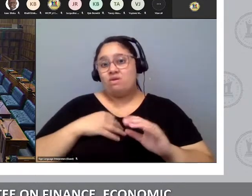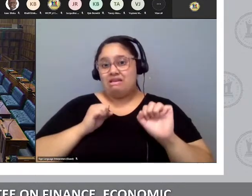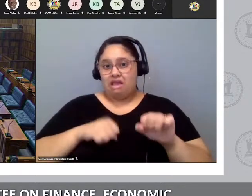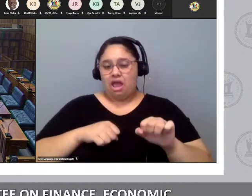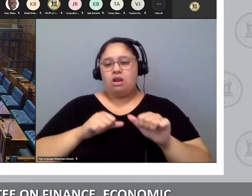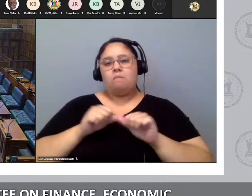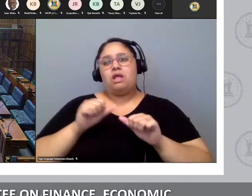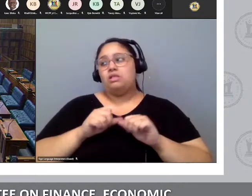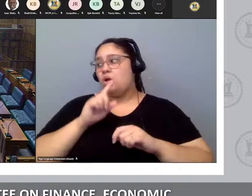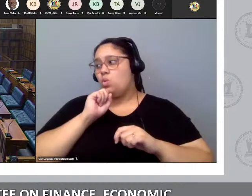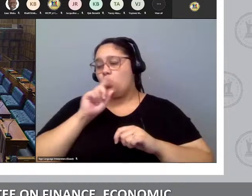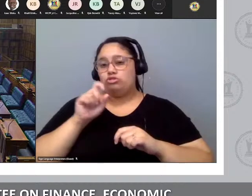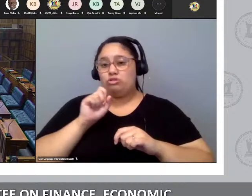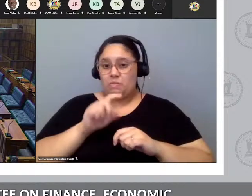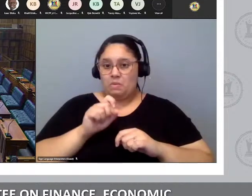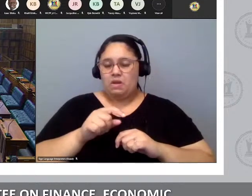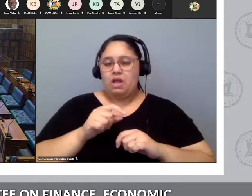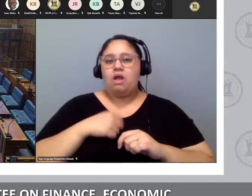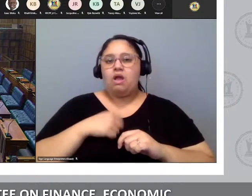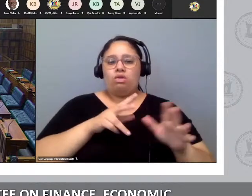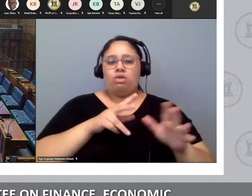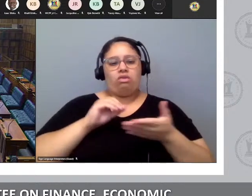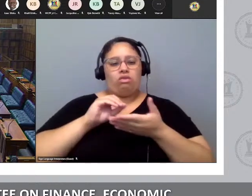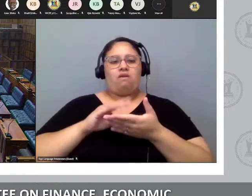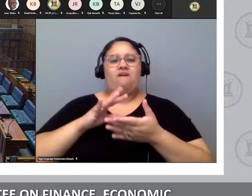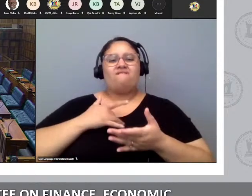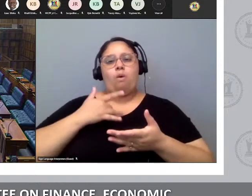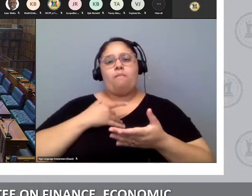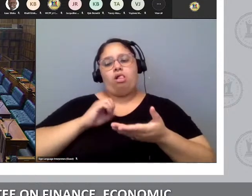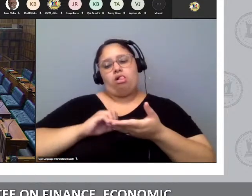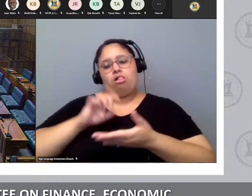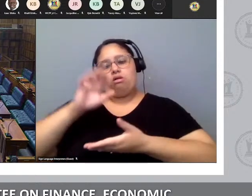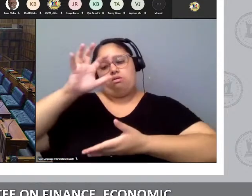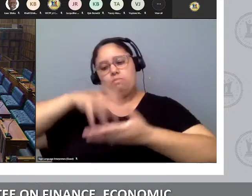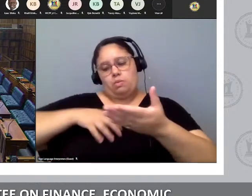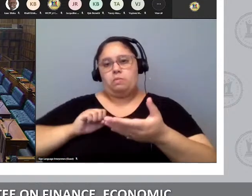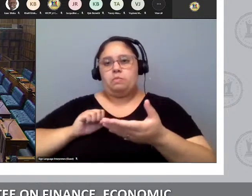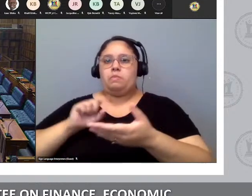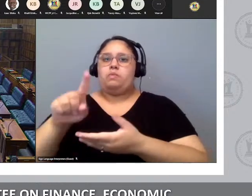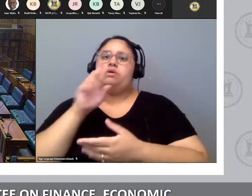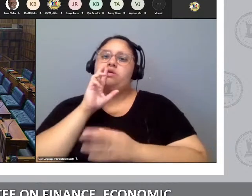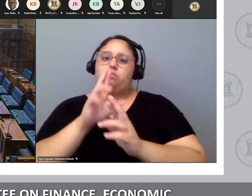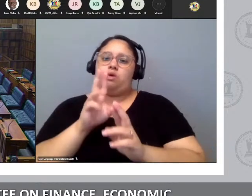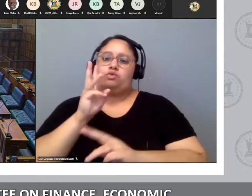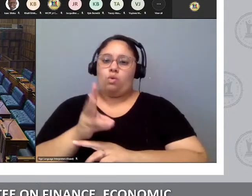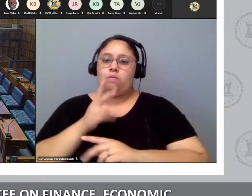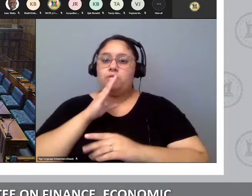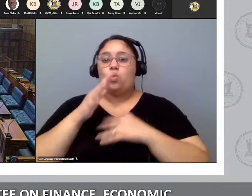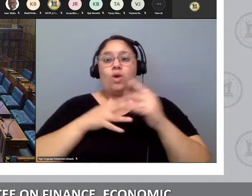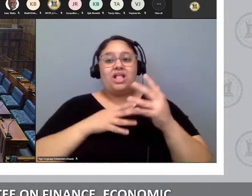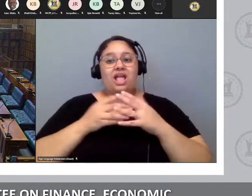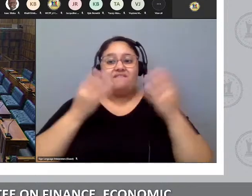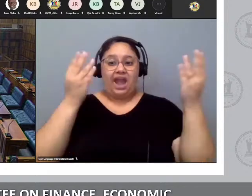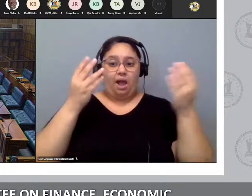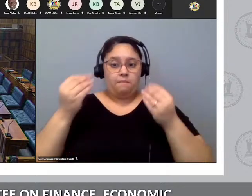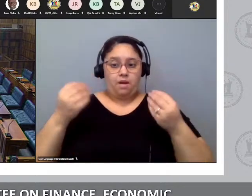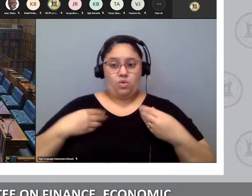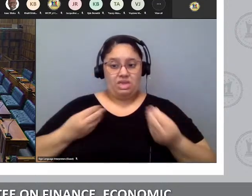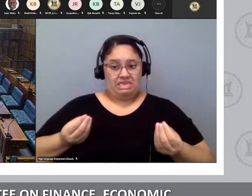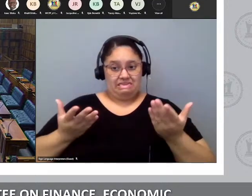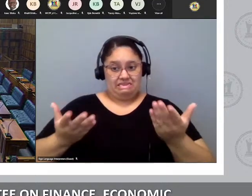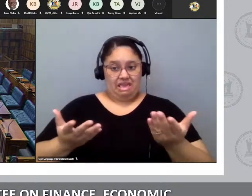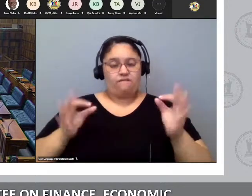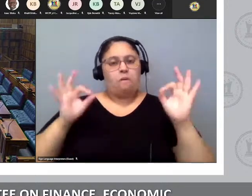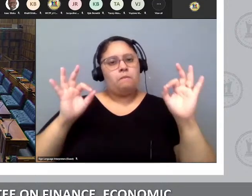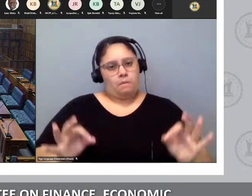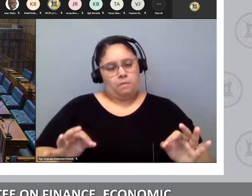rather take that question and we will respond formally as transet I think just to ensure that whatever numbers we are quoted is actually then validated